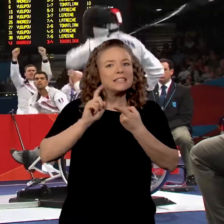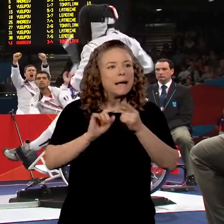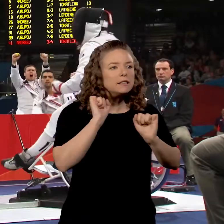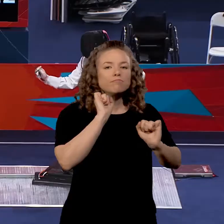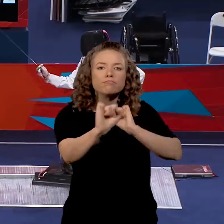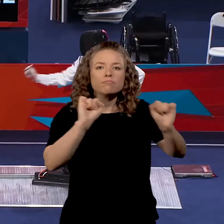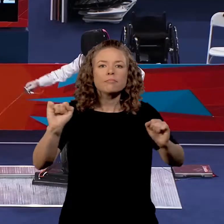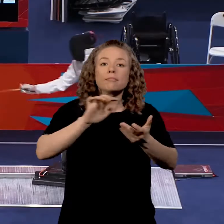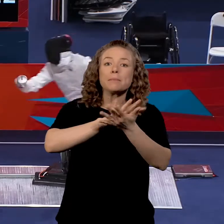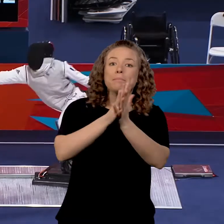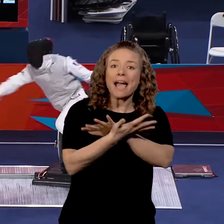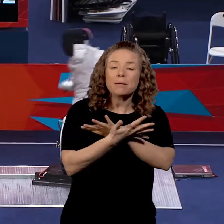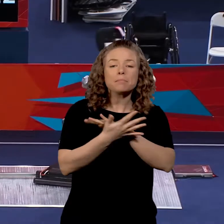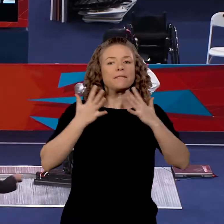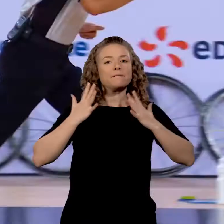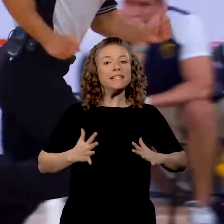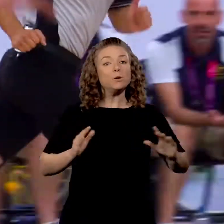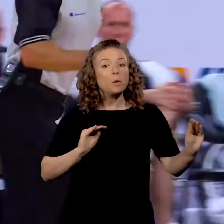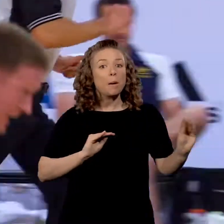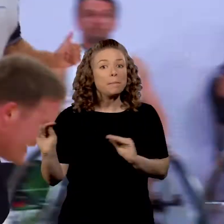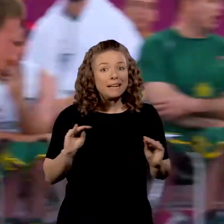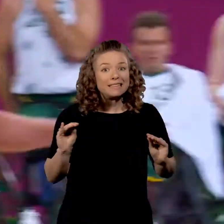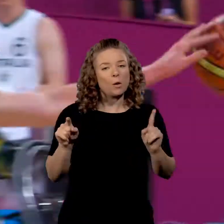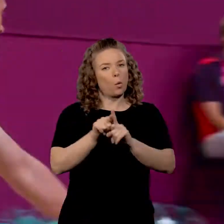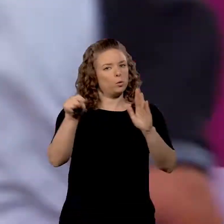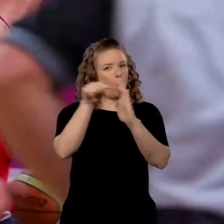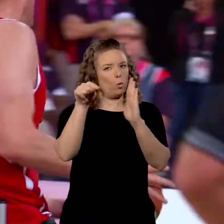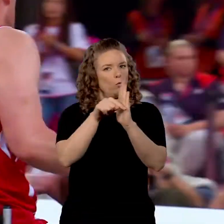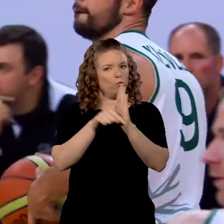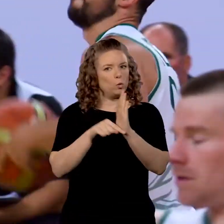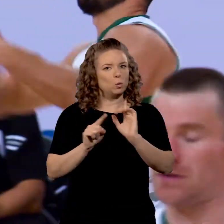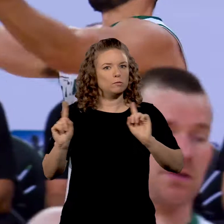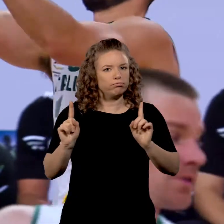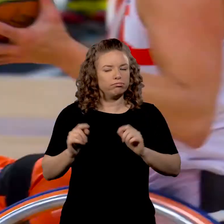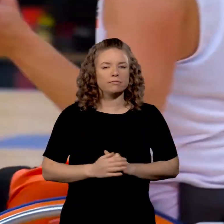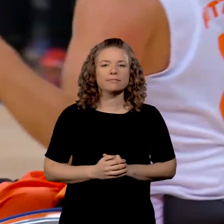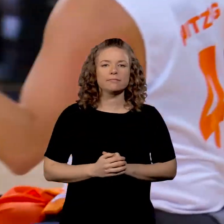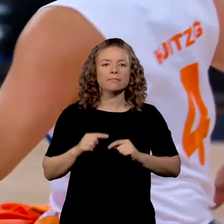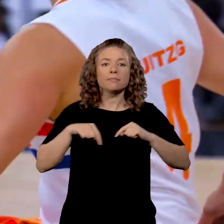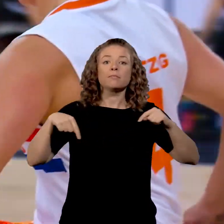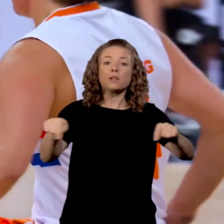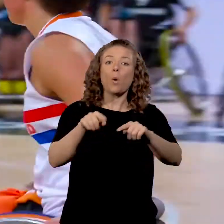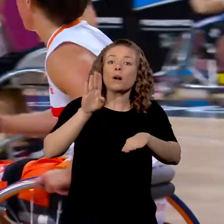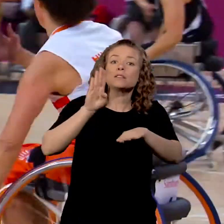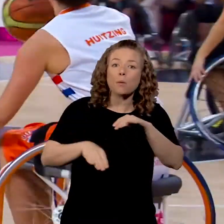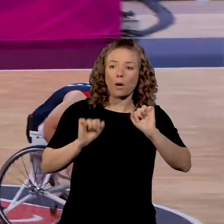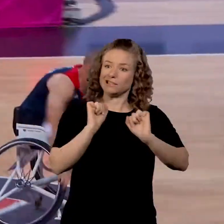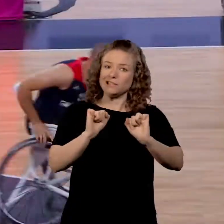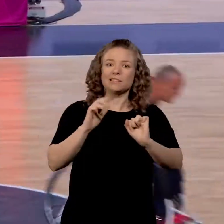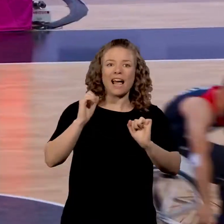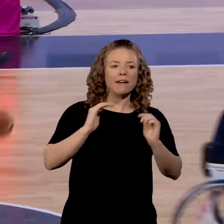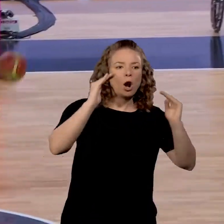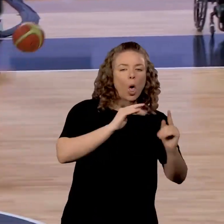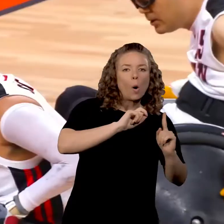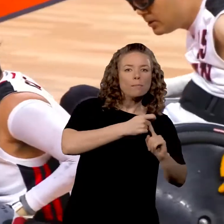will depend on the impairment of the athlete and their physical mobility, as well as the rules for that sport. Court sport